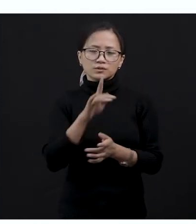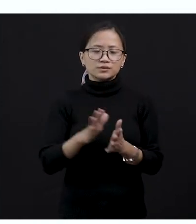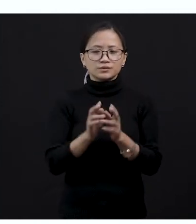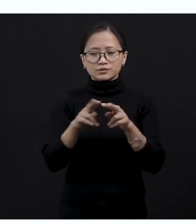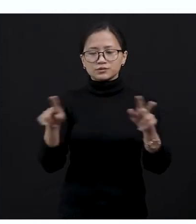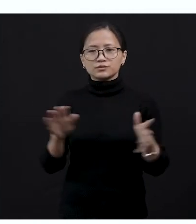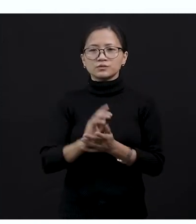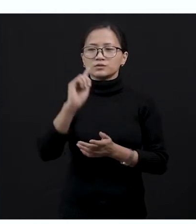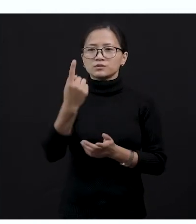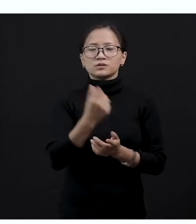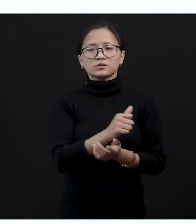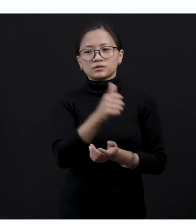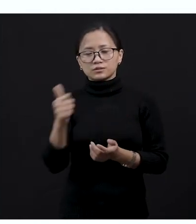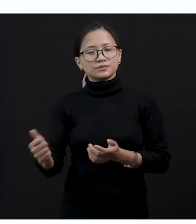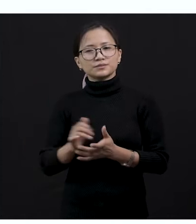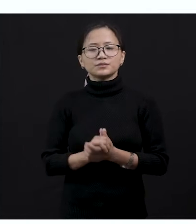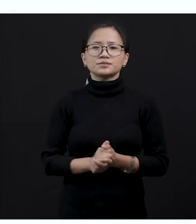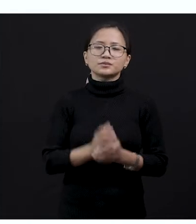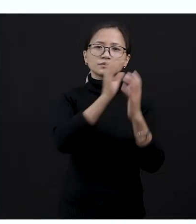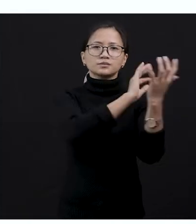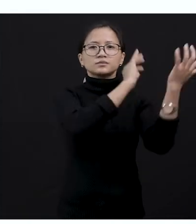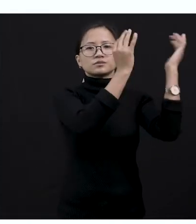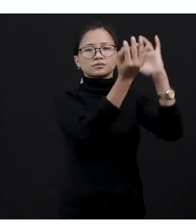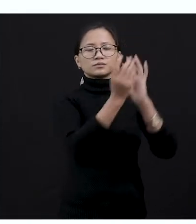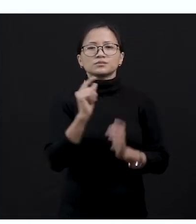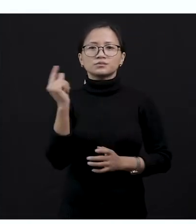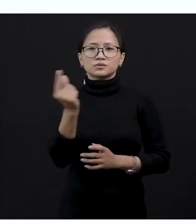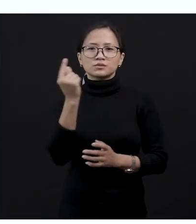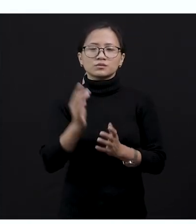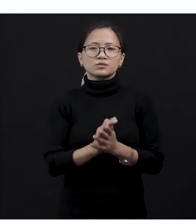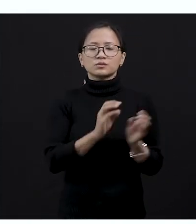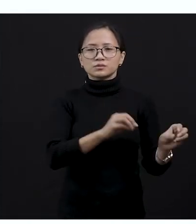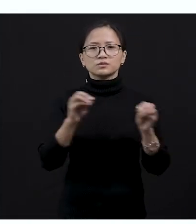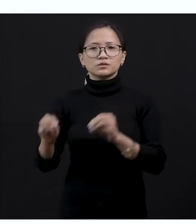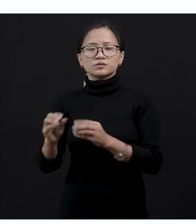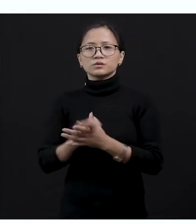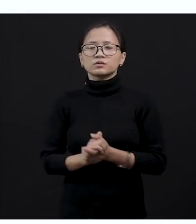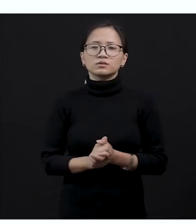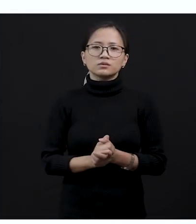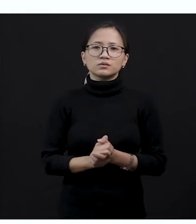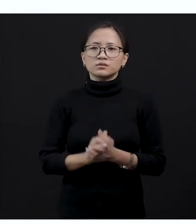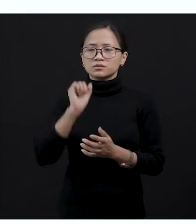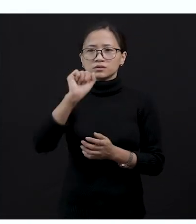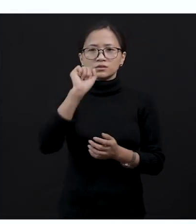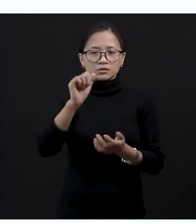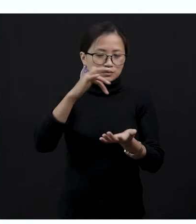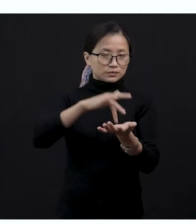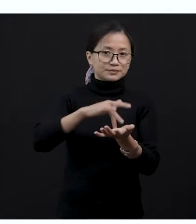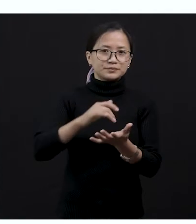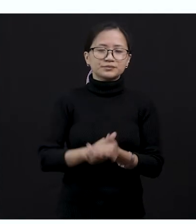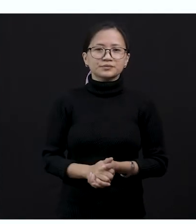from one another, all right? So the earth, it used to move around from its own